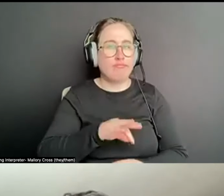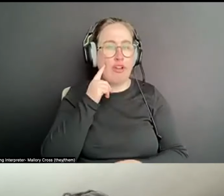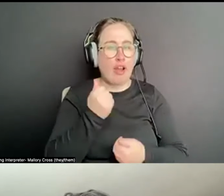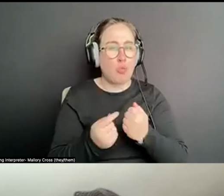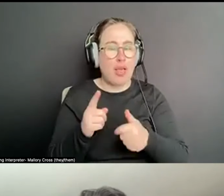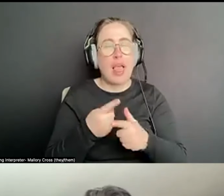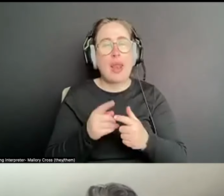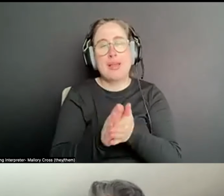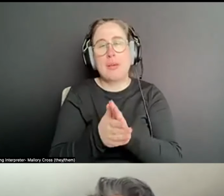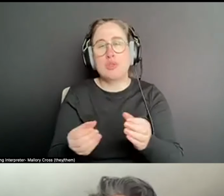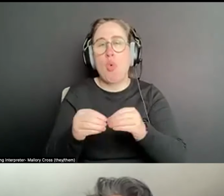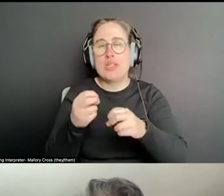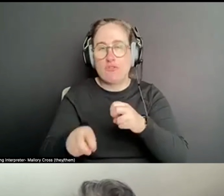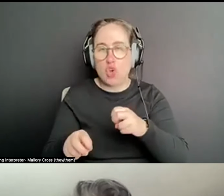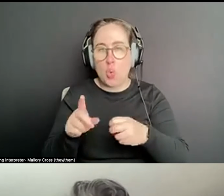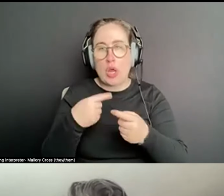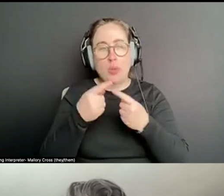more difficult when you think about